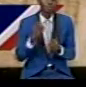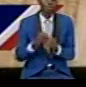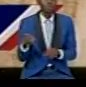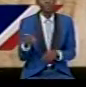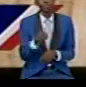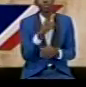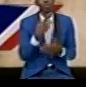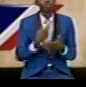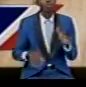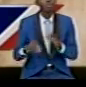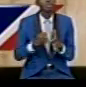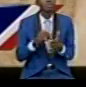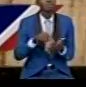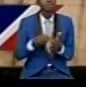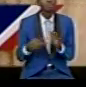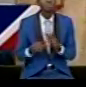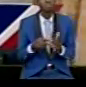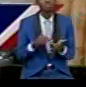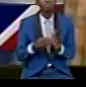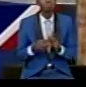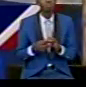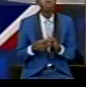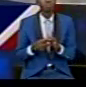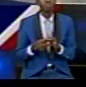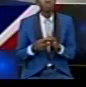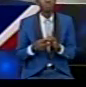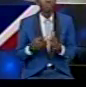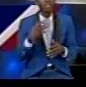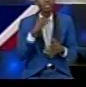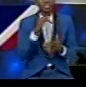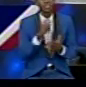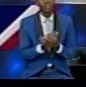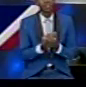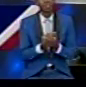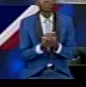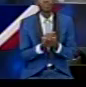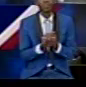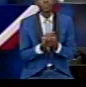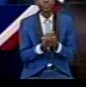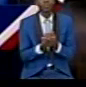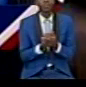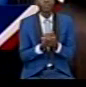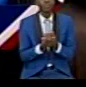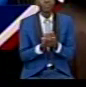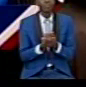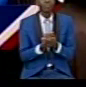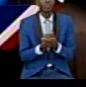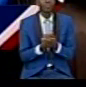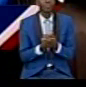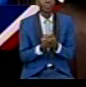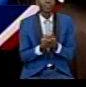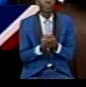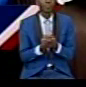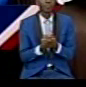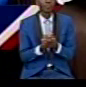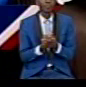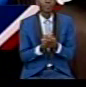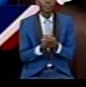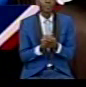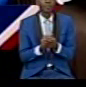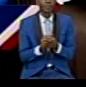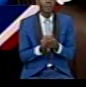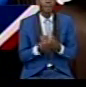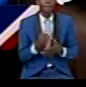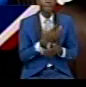that mean? It's giving us a picture of Christ standing at the door of their heart